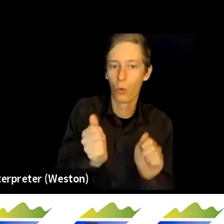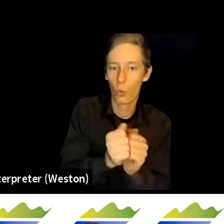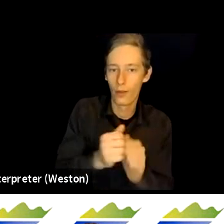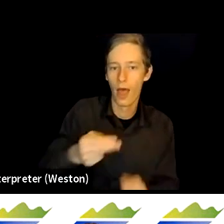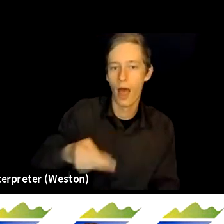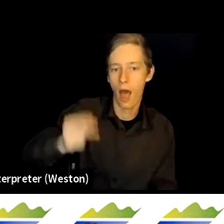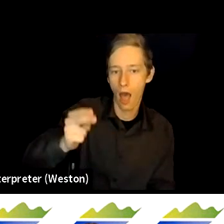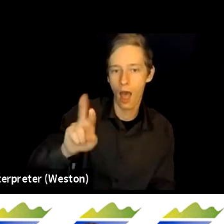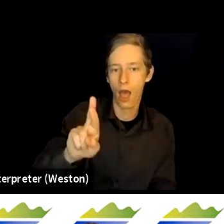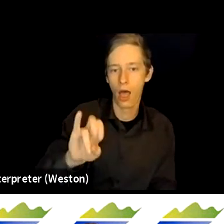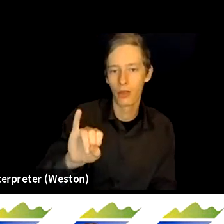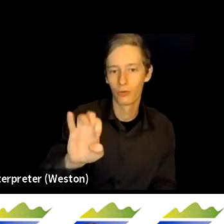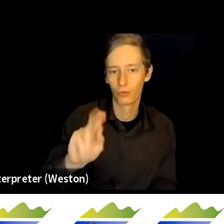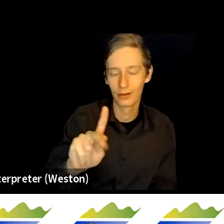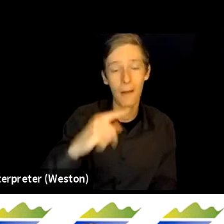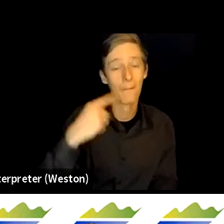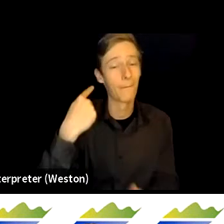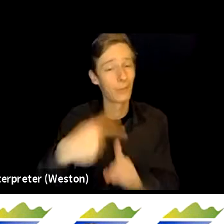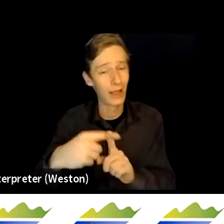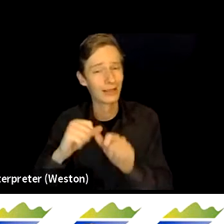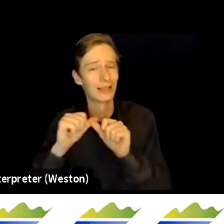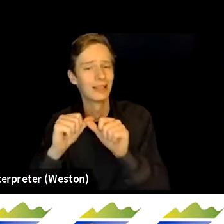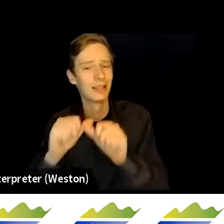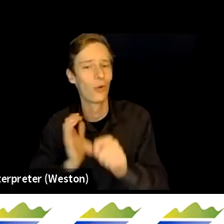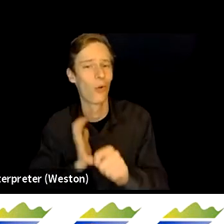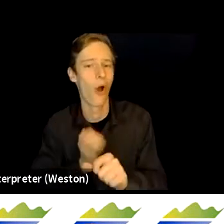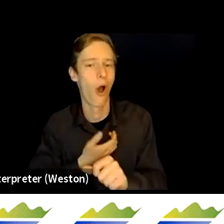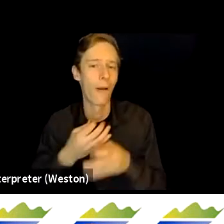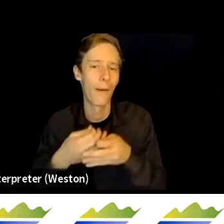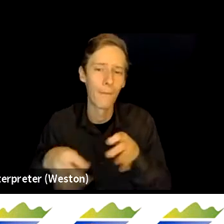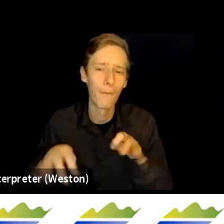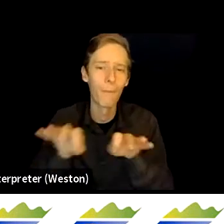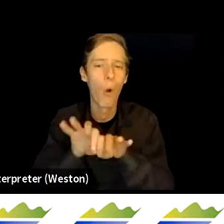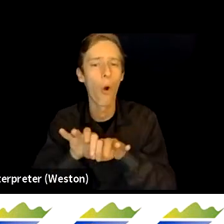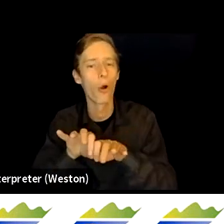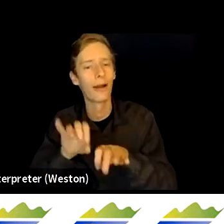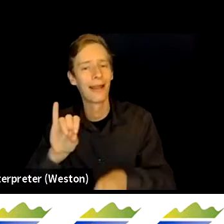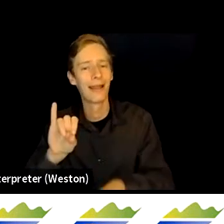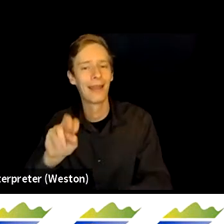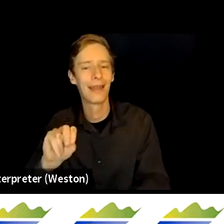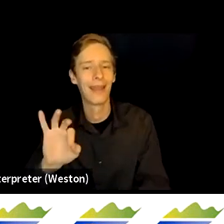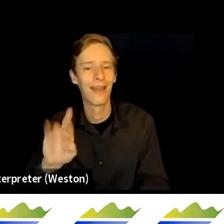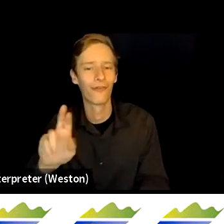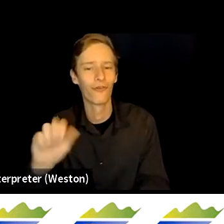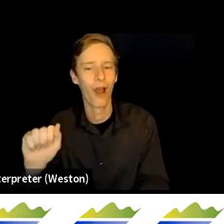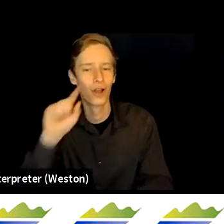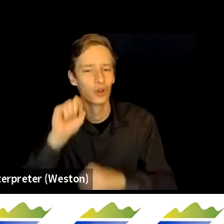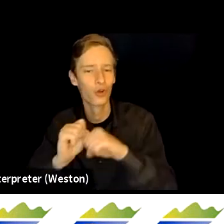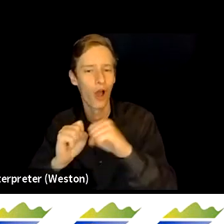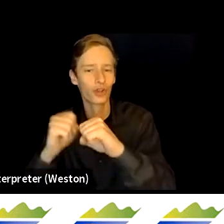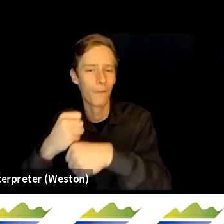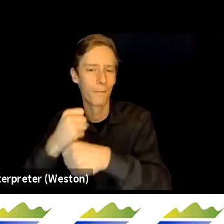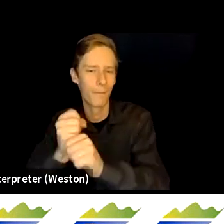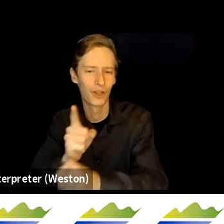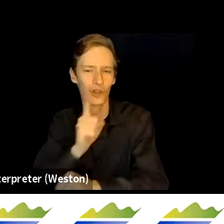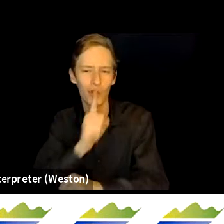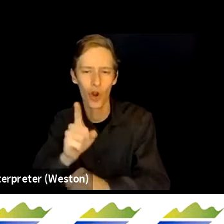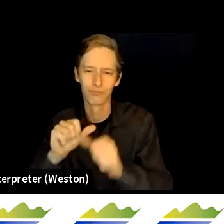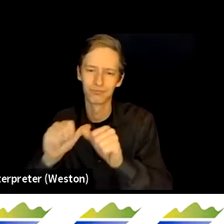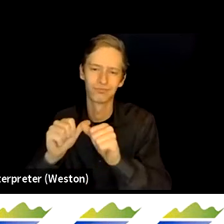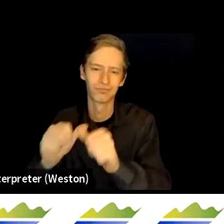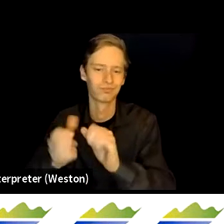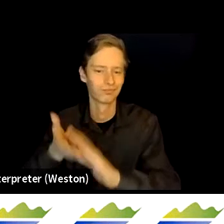critical infrastructure up and running. So it asks about your occupation and what your risk is through your employment as well, so that we